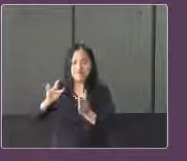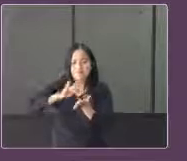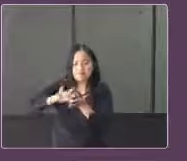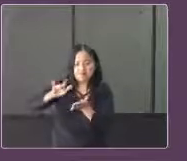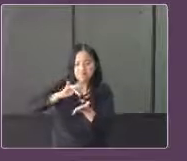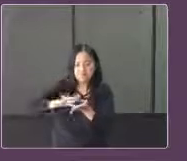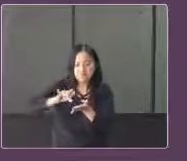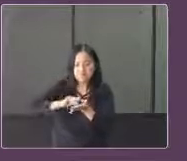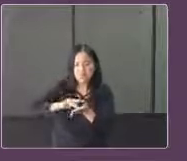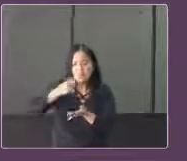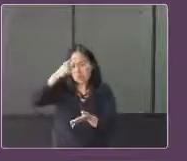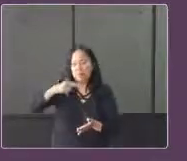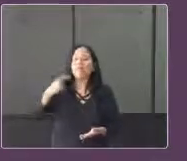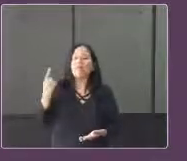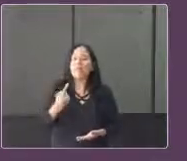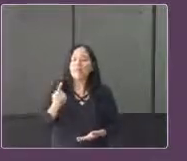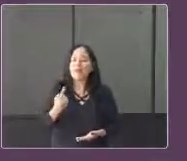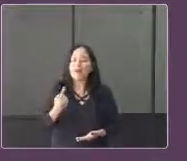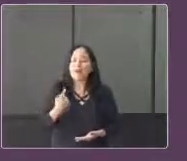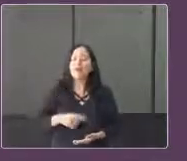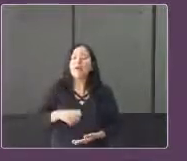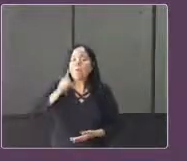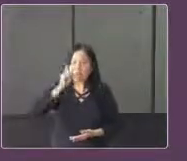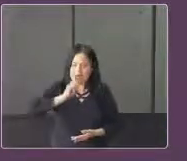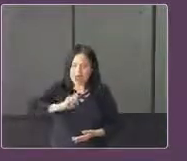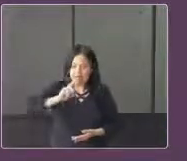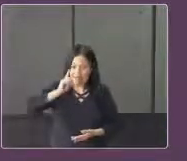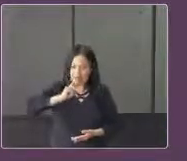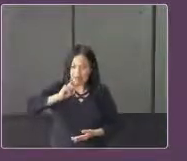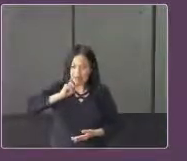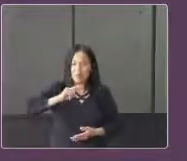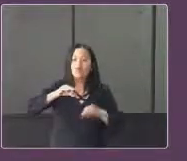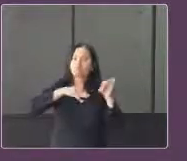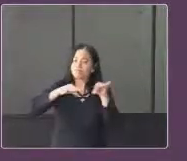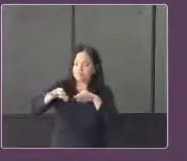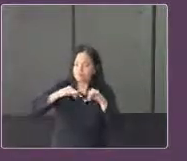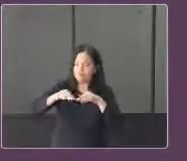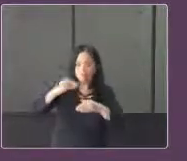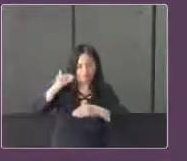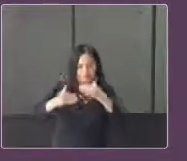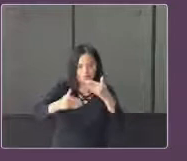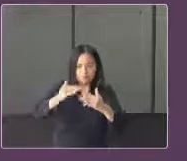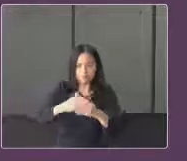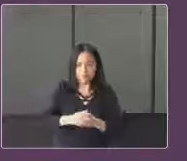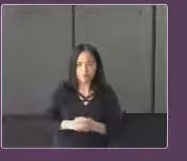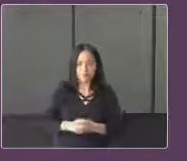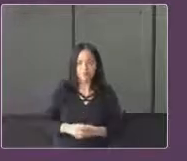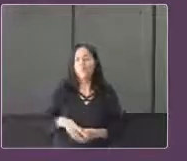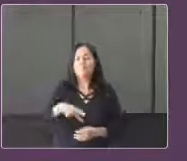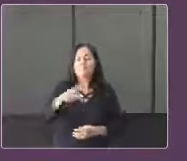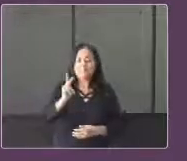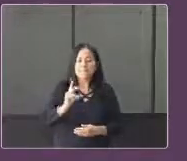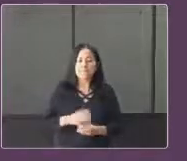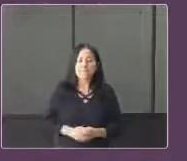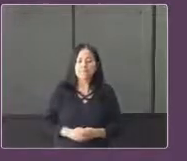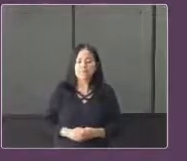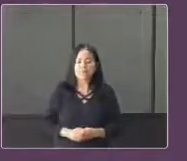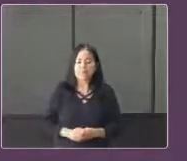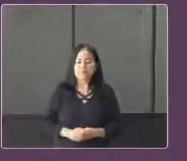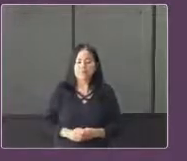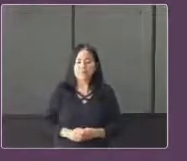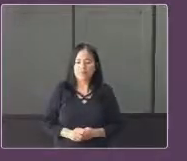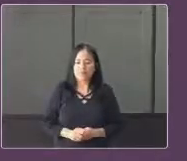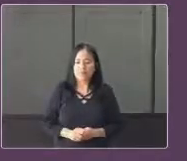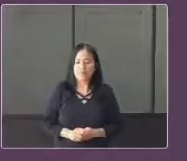necessary training. We support them so that the new production units may move forward. I